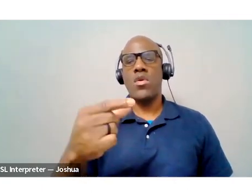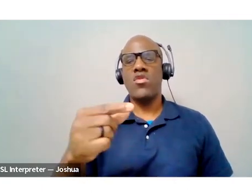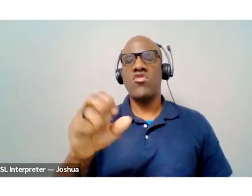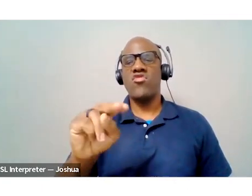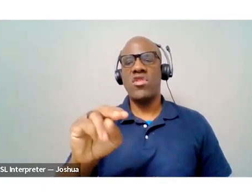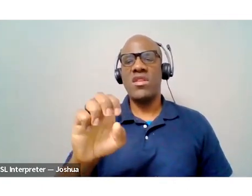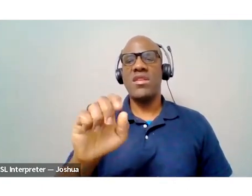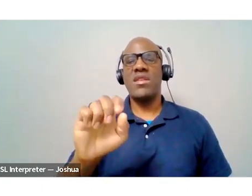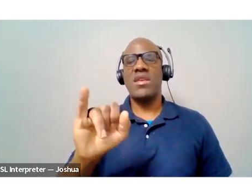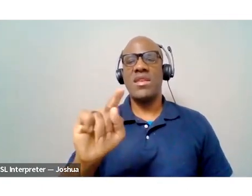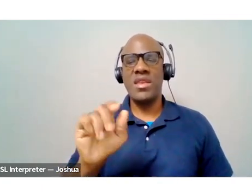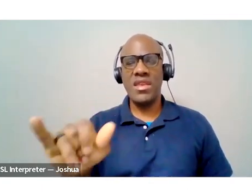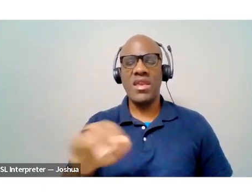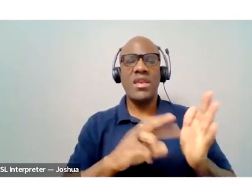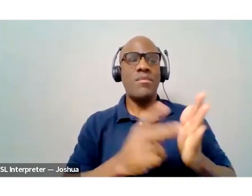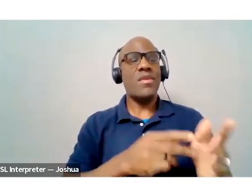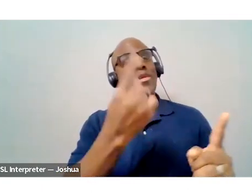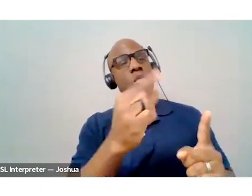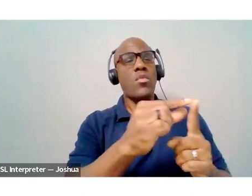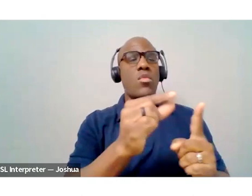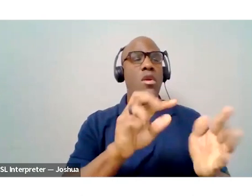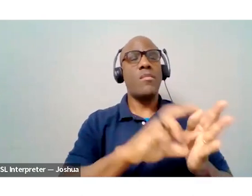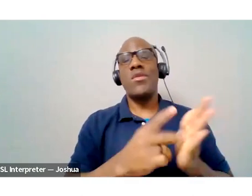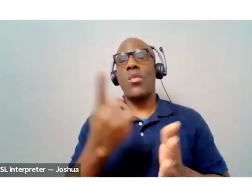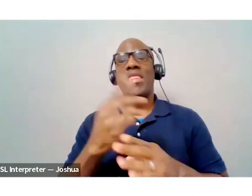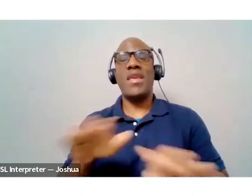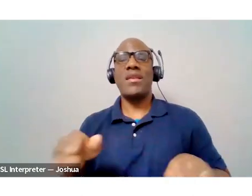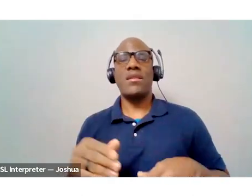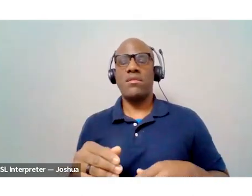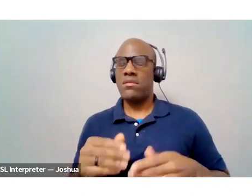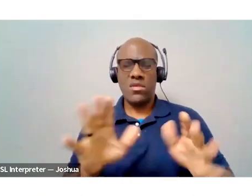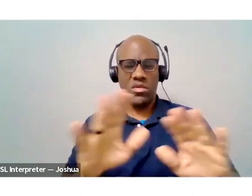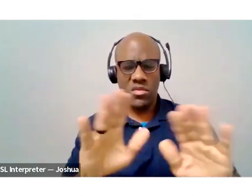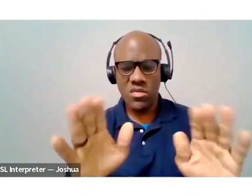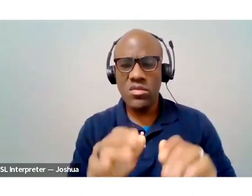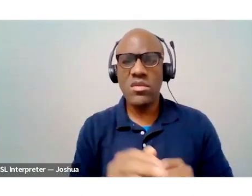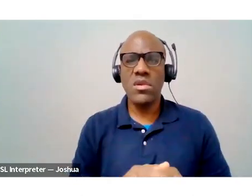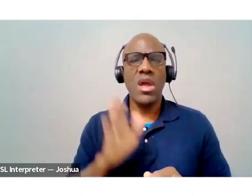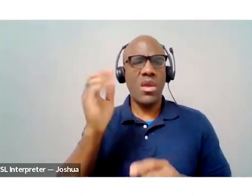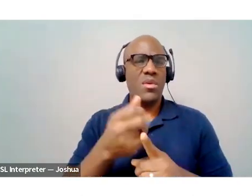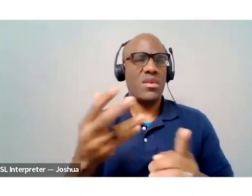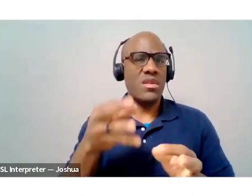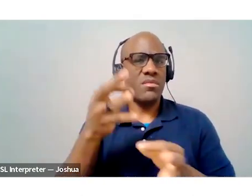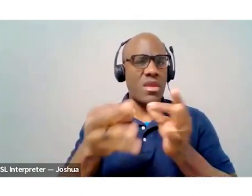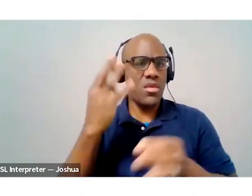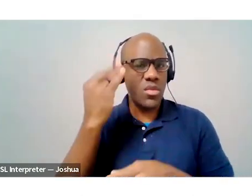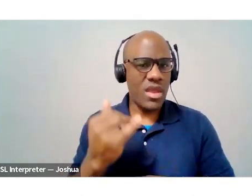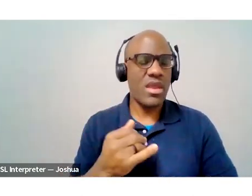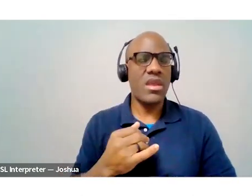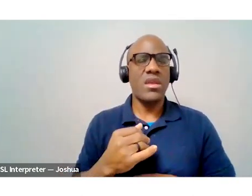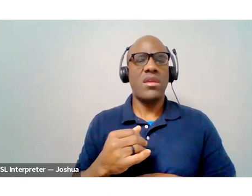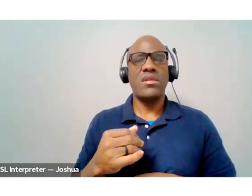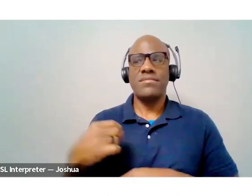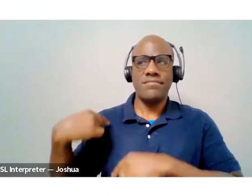we acknowledge that words, and I'll go into why and how, over time, in different geographies, in